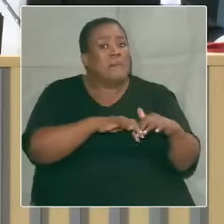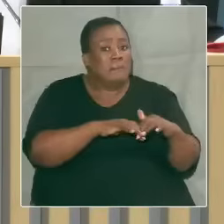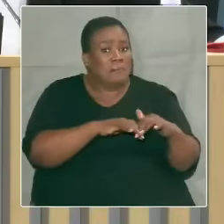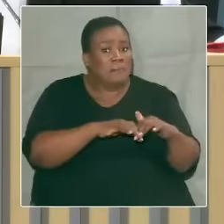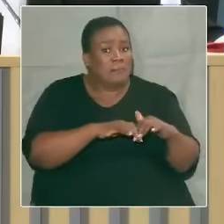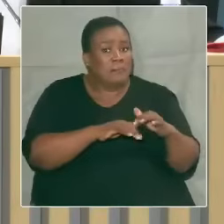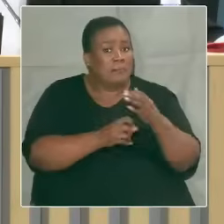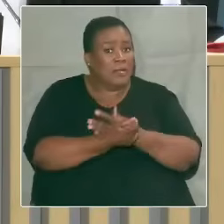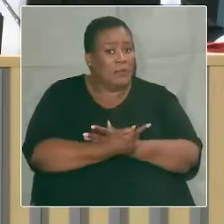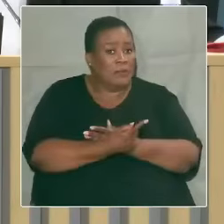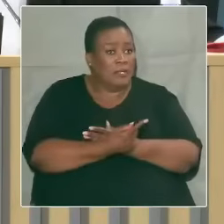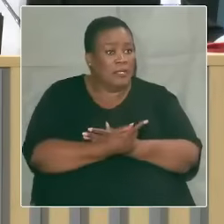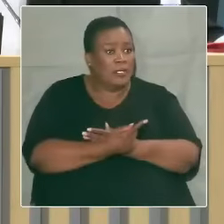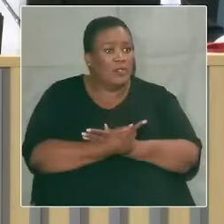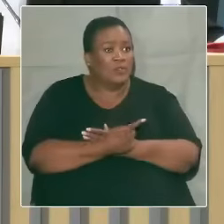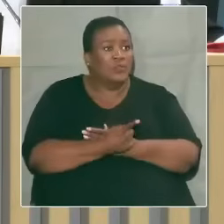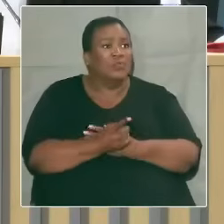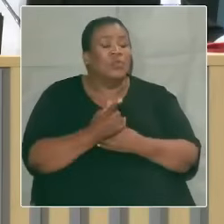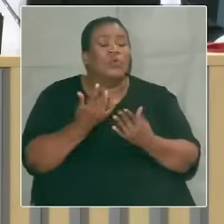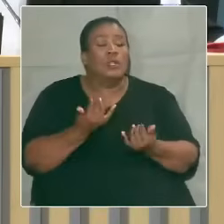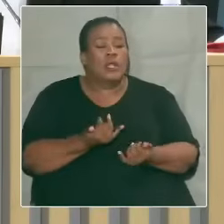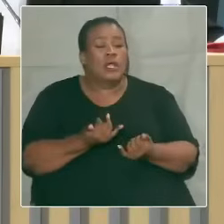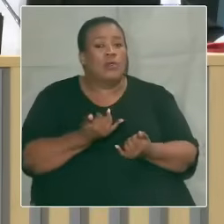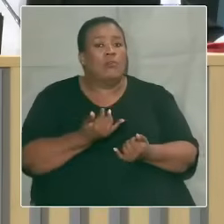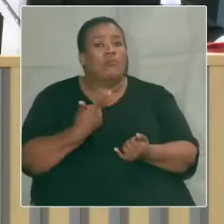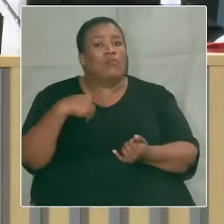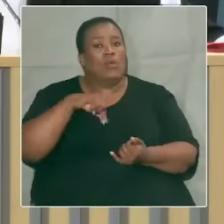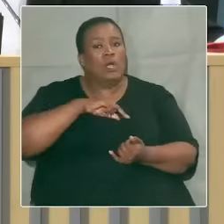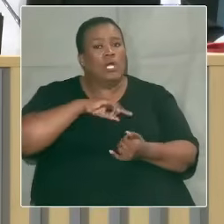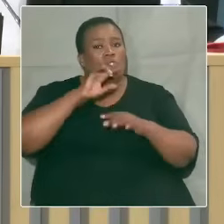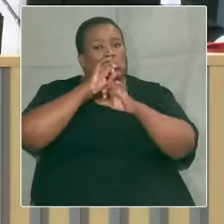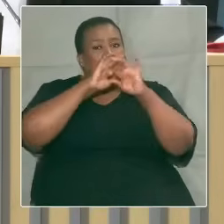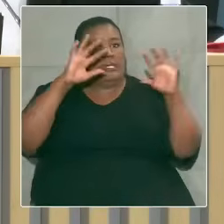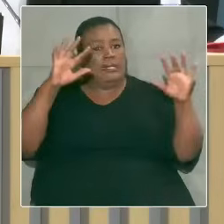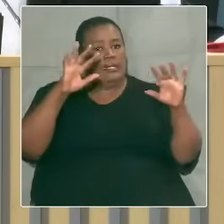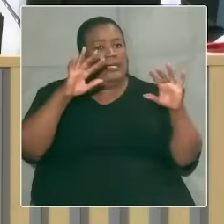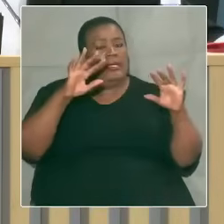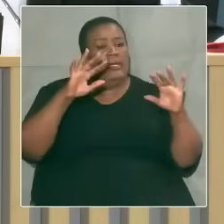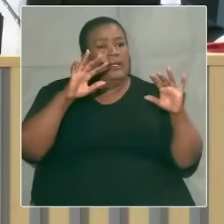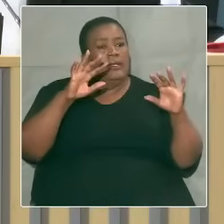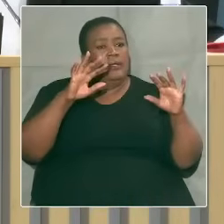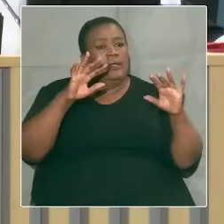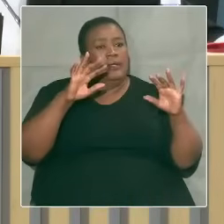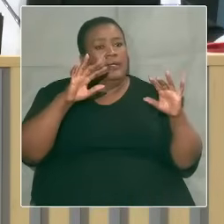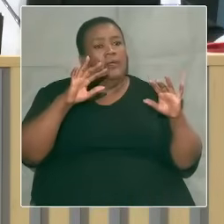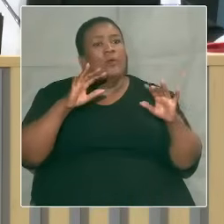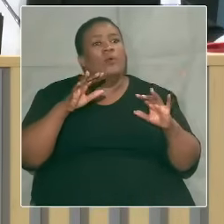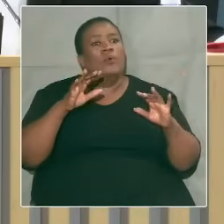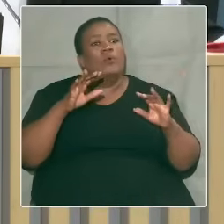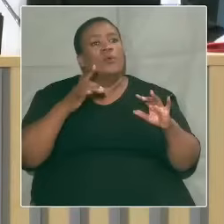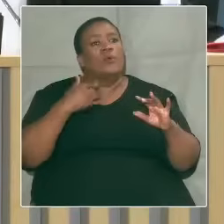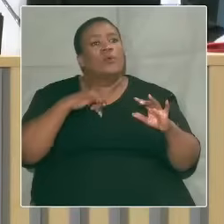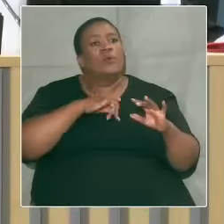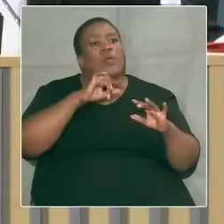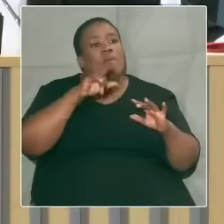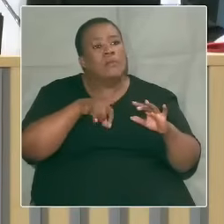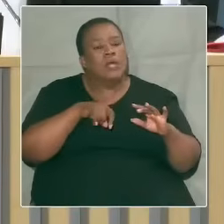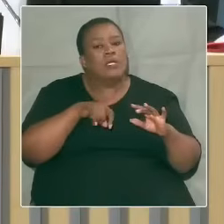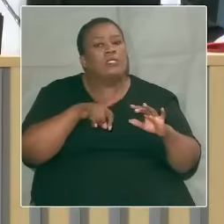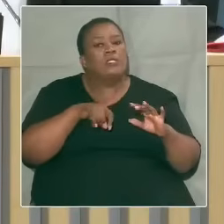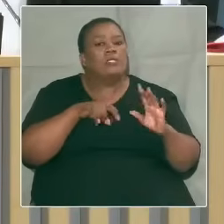instruction. So for the picture to be complete, you would have to touch on whether